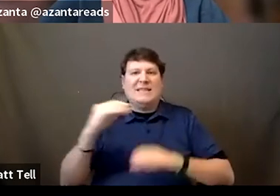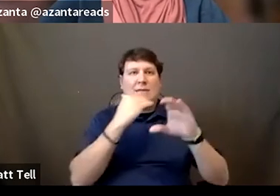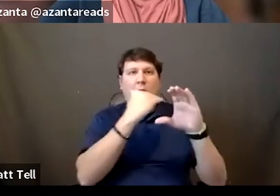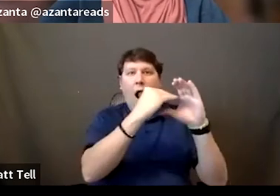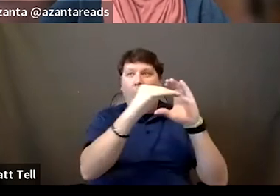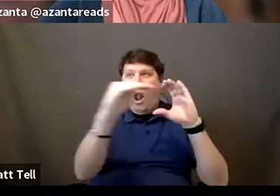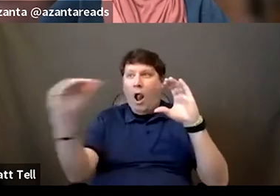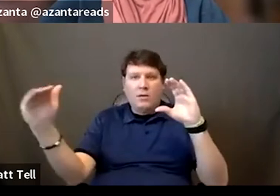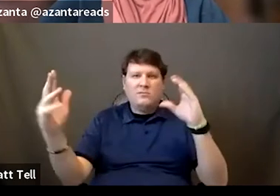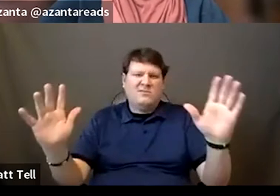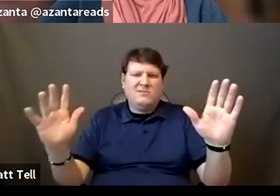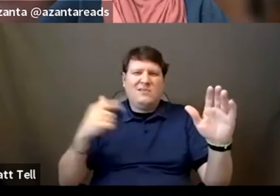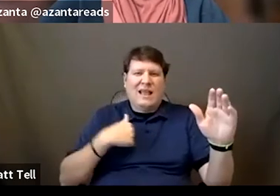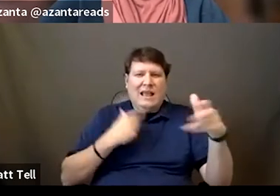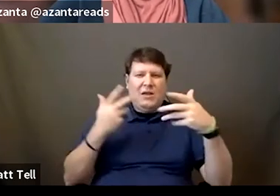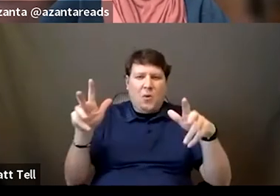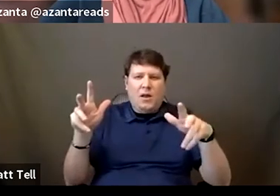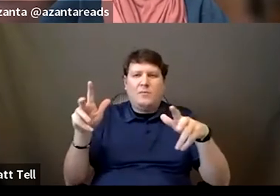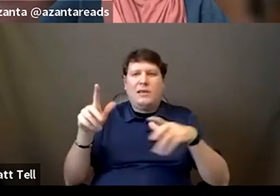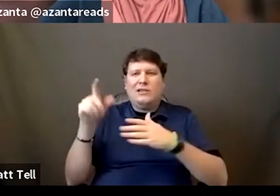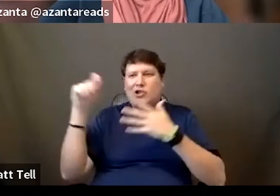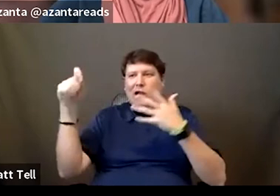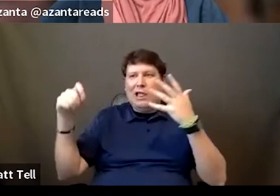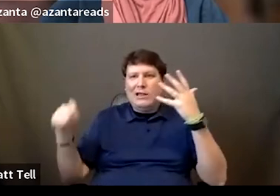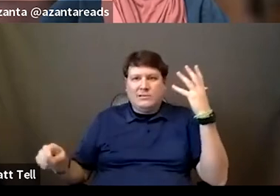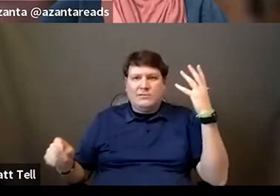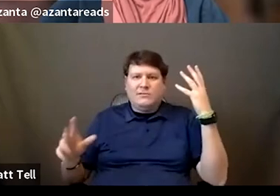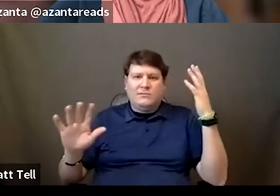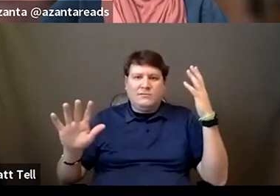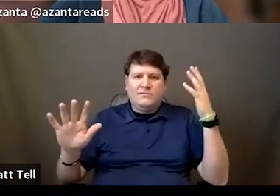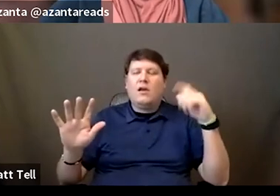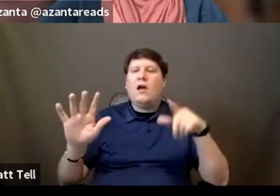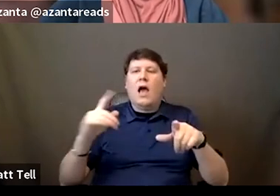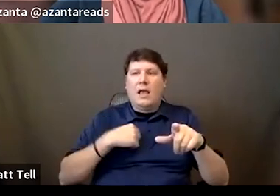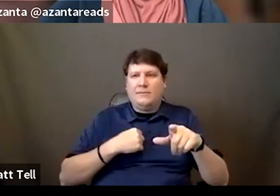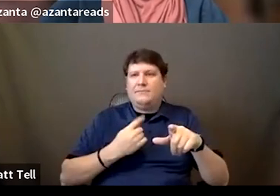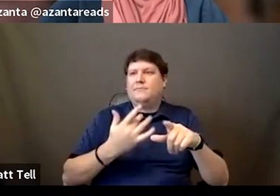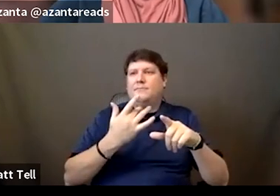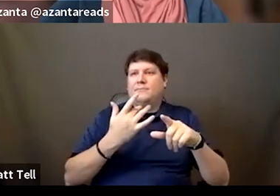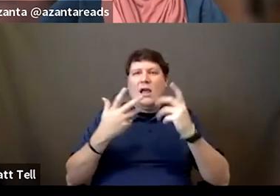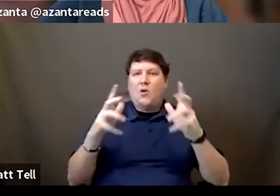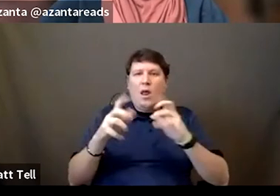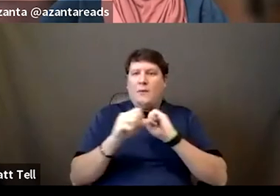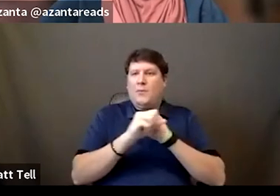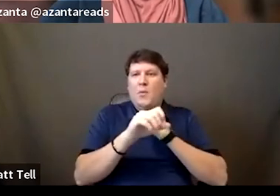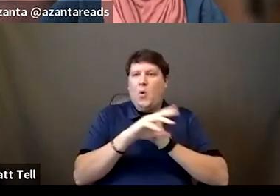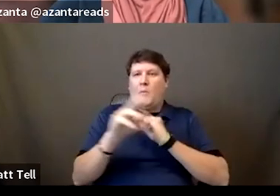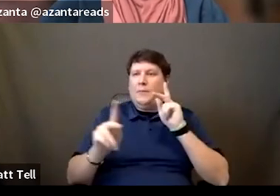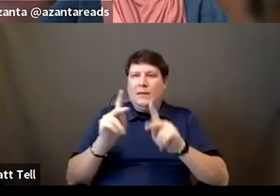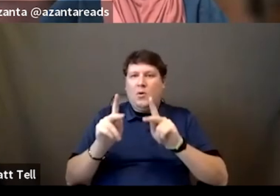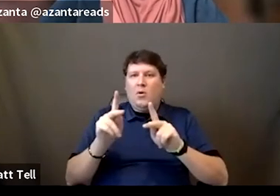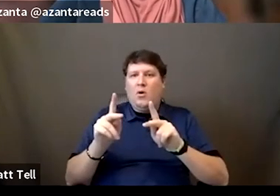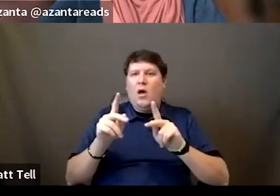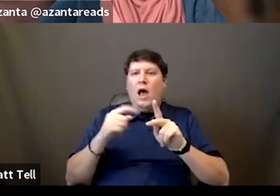on someone's checklist. Like, we're just going to reach out to these people and try and get them to promote my stuff. I'm a